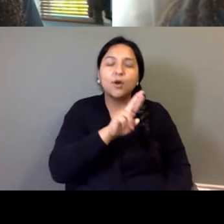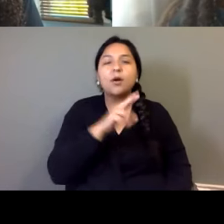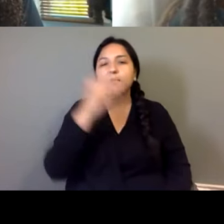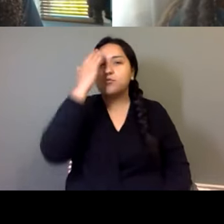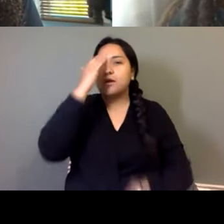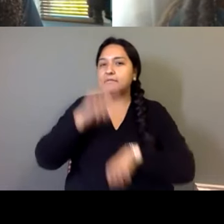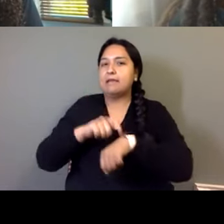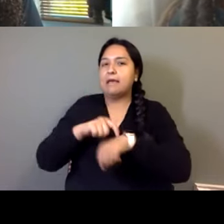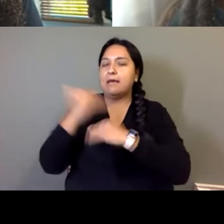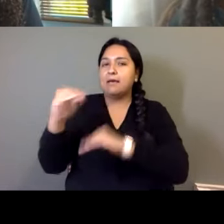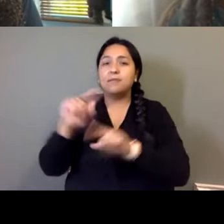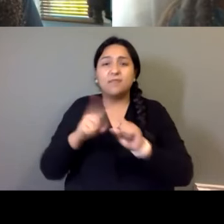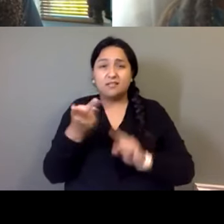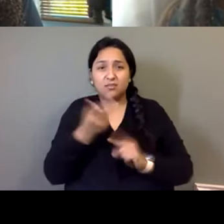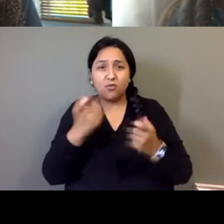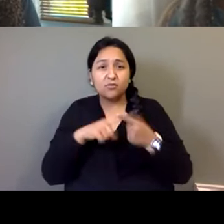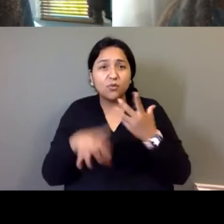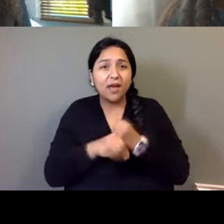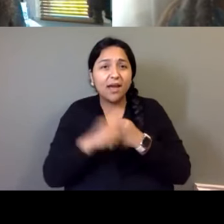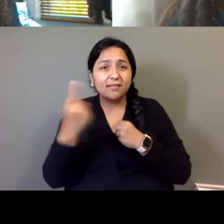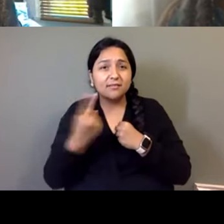and Summer, do you want to add to that?